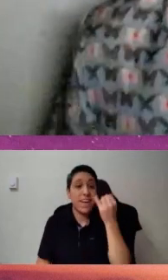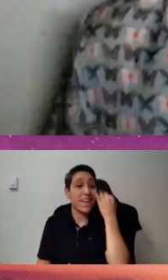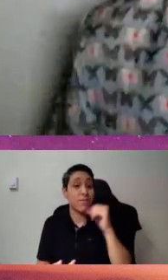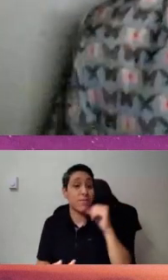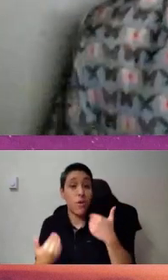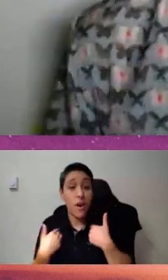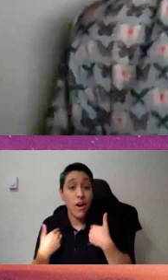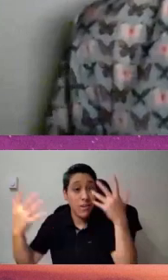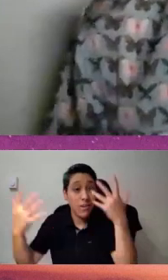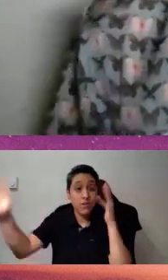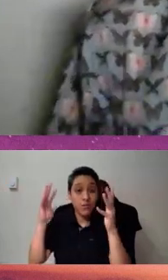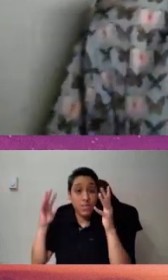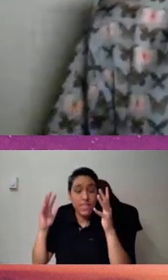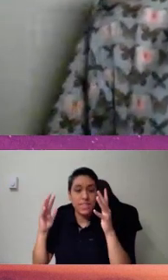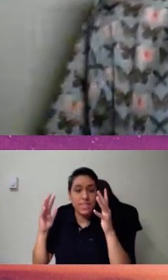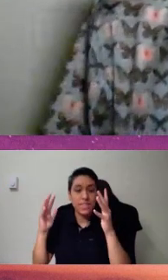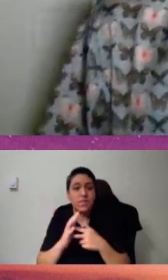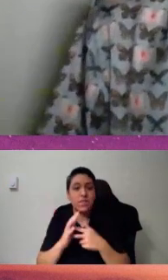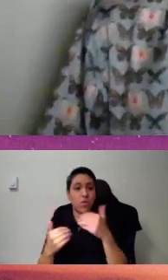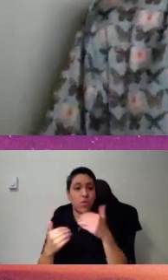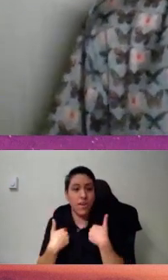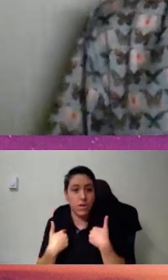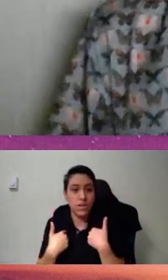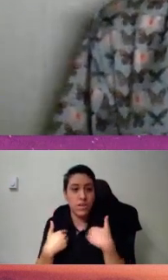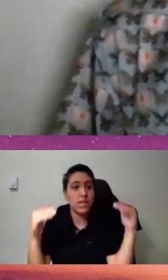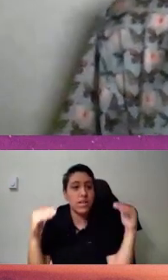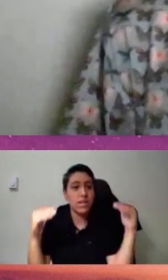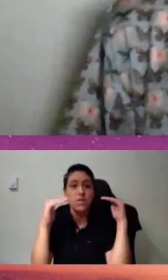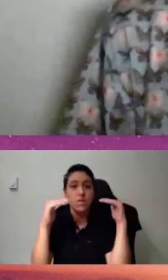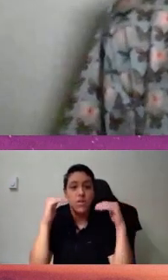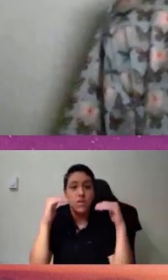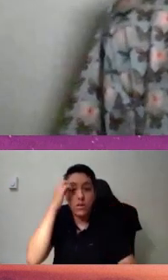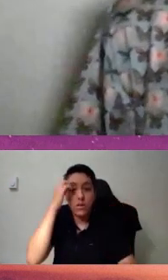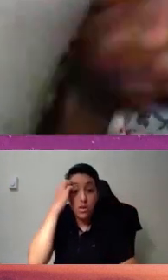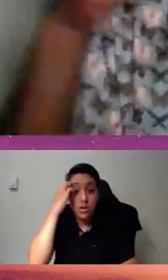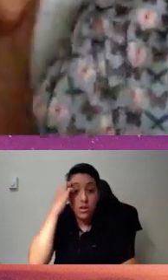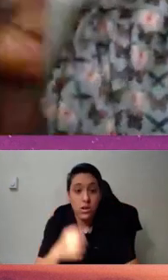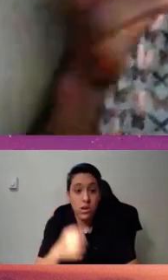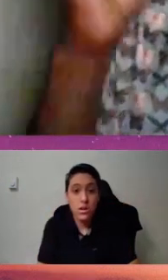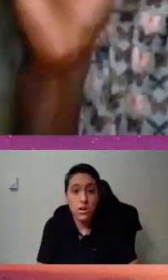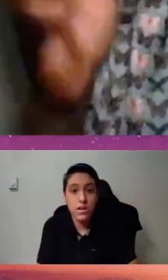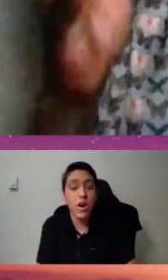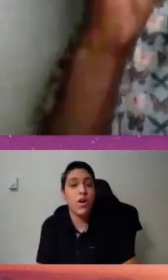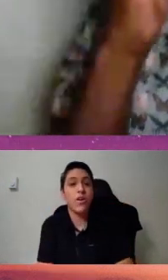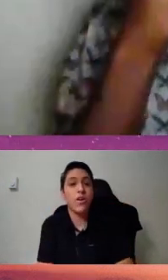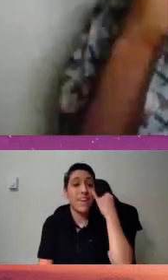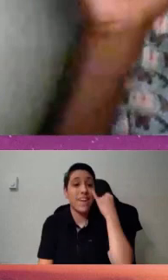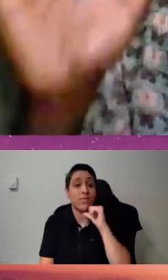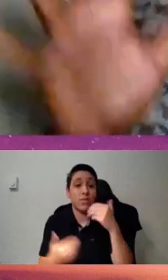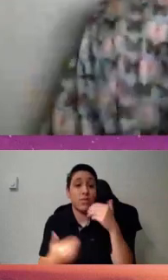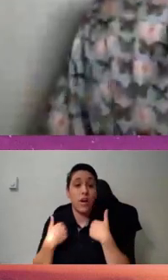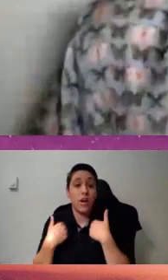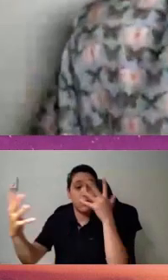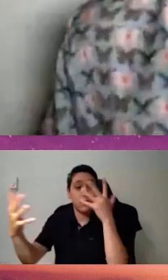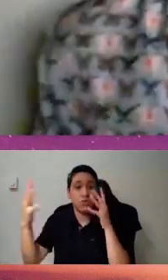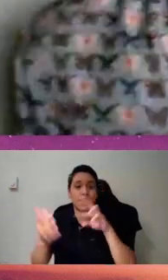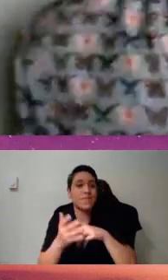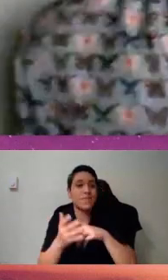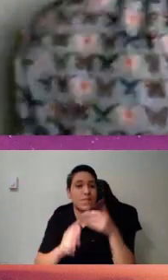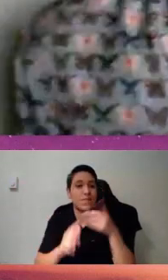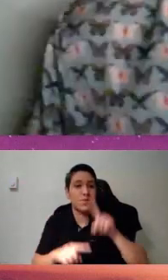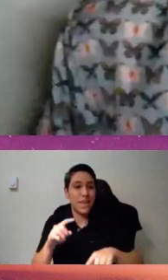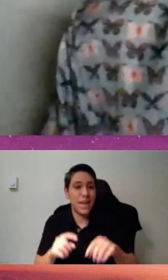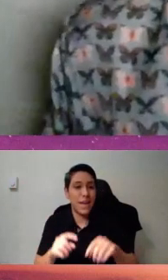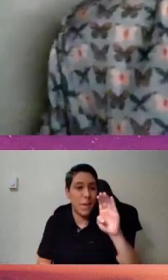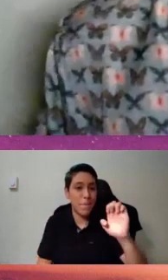eagle, right? So these are the connections that we are really just, I'm so